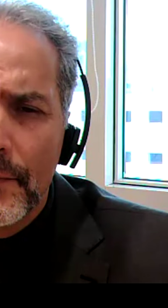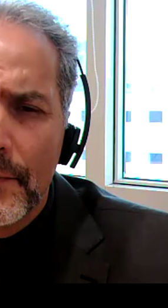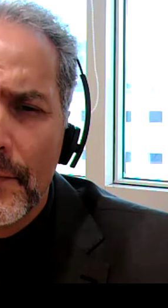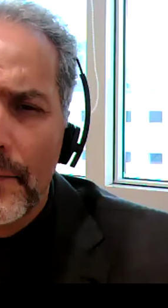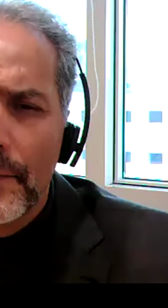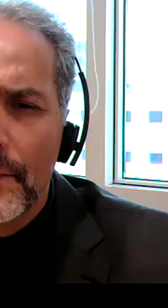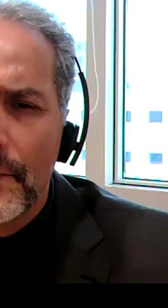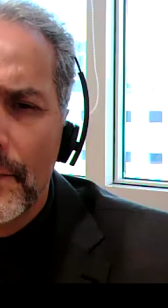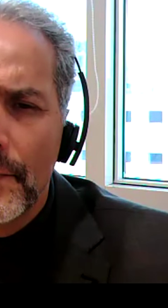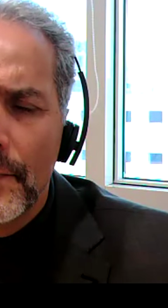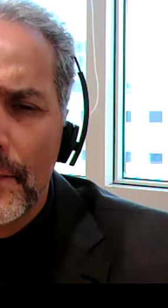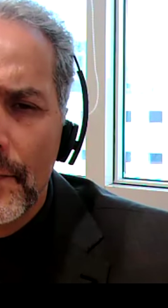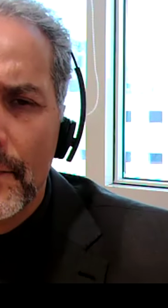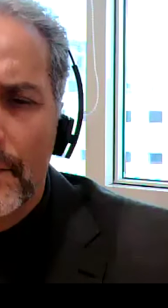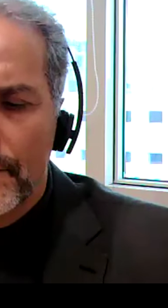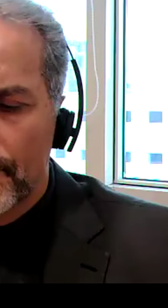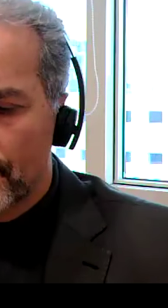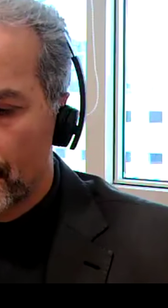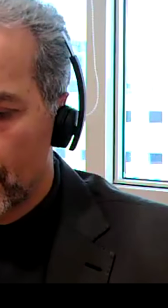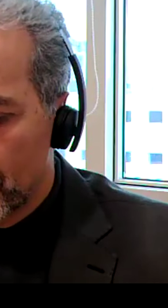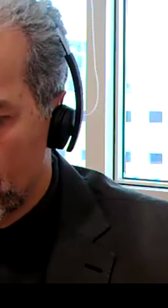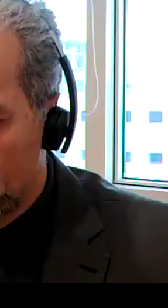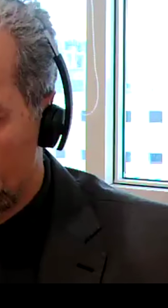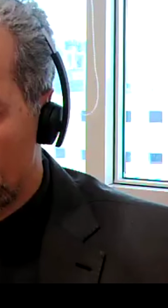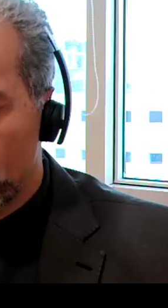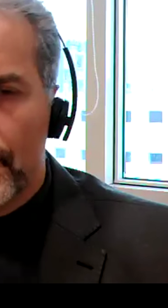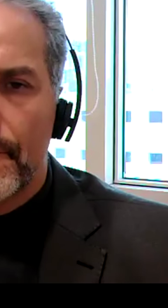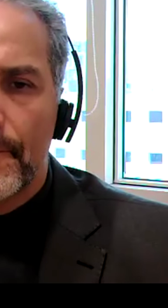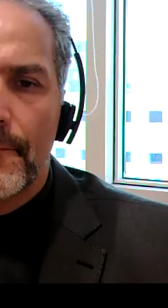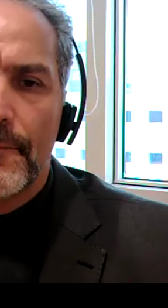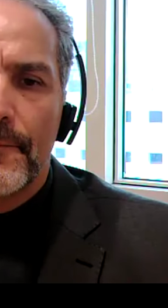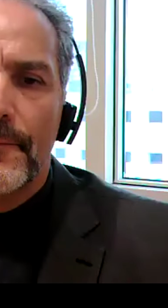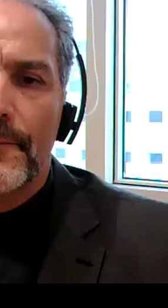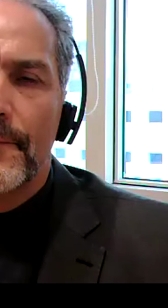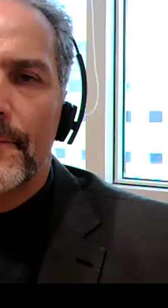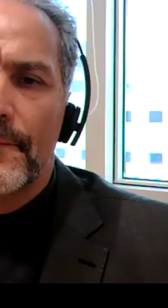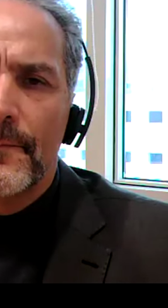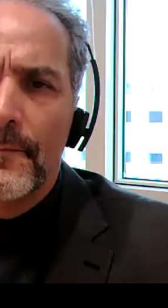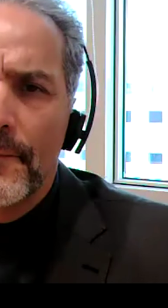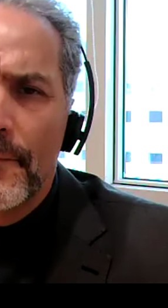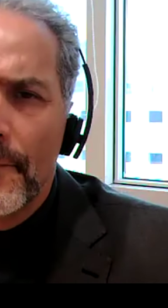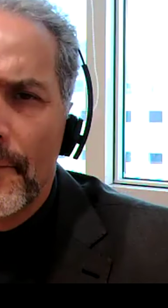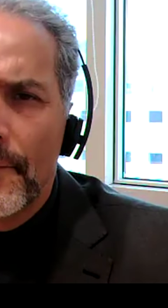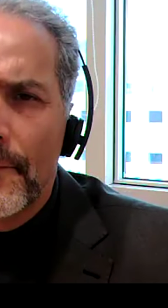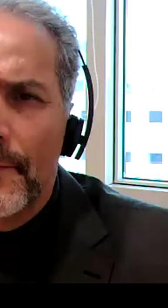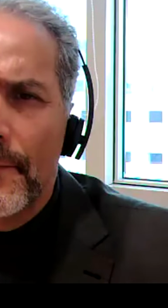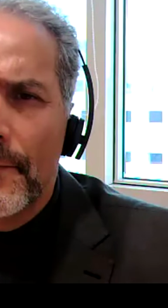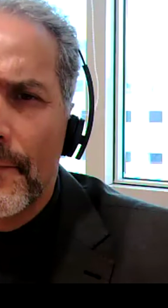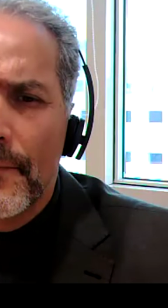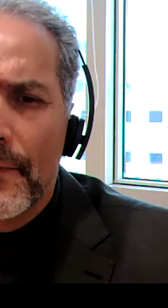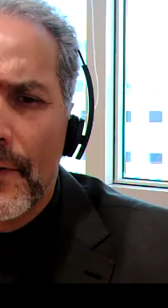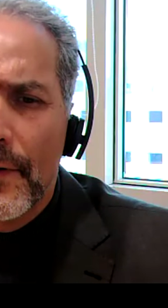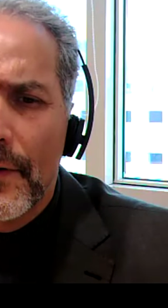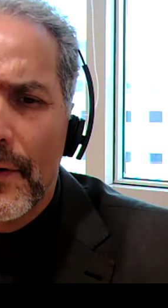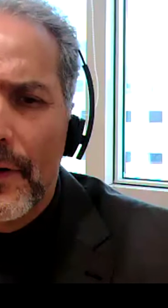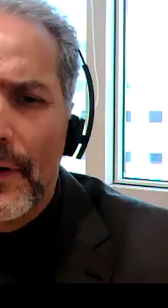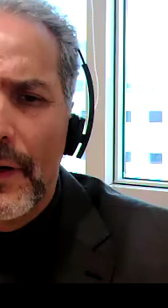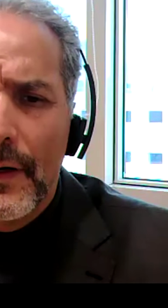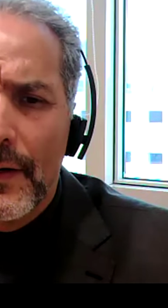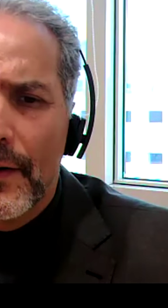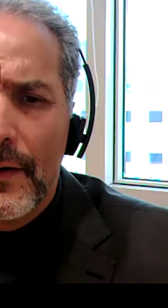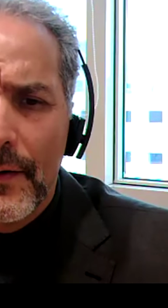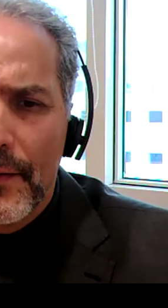have mentioned and other colleagues. Thank you, Mercy, and please go ahead. Sorry for the interruption. No, that's okay. Thank you, Alex. And